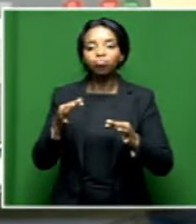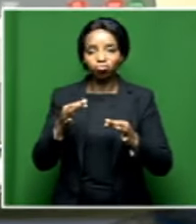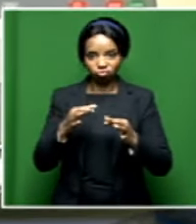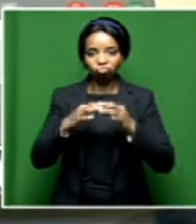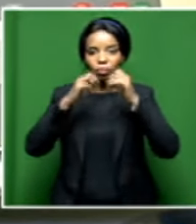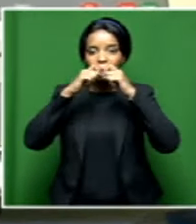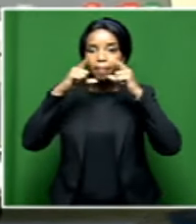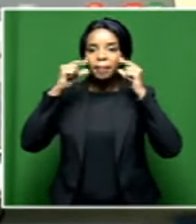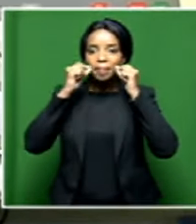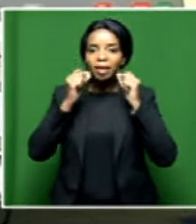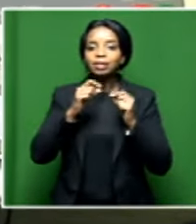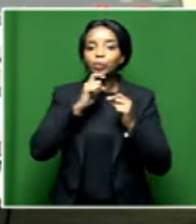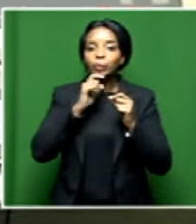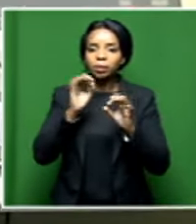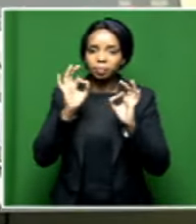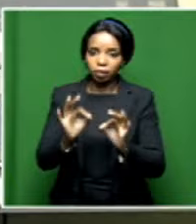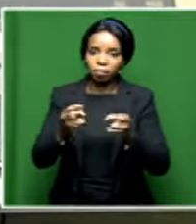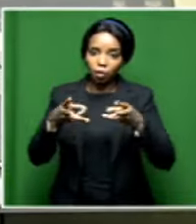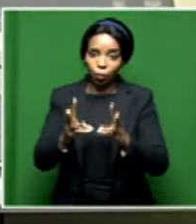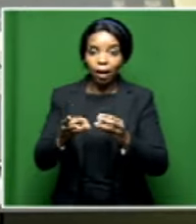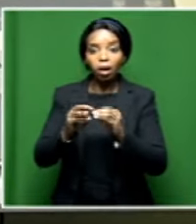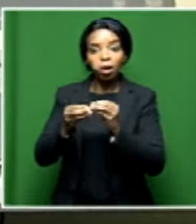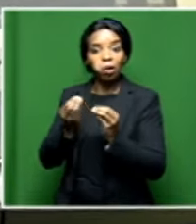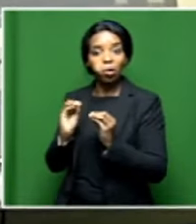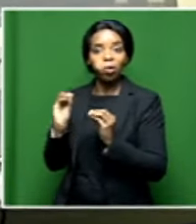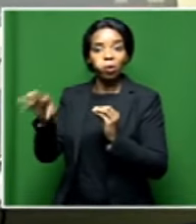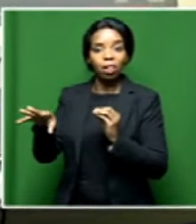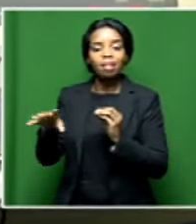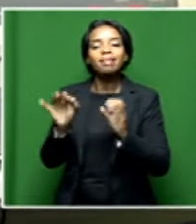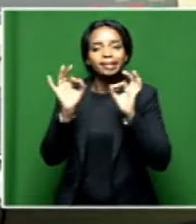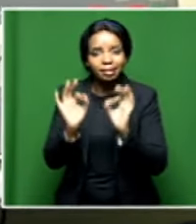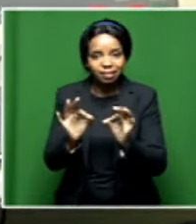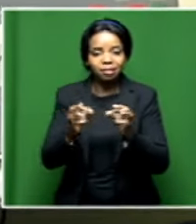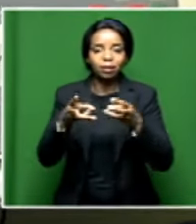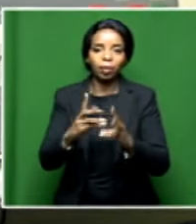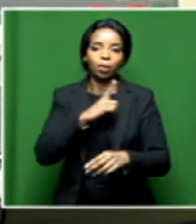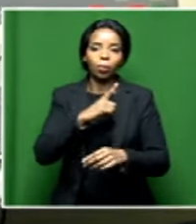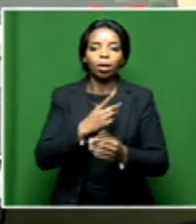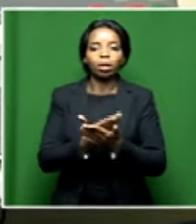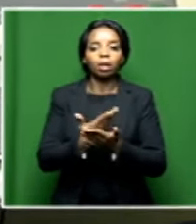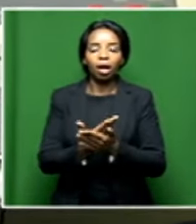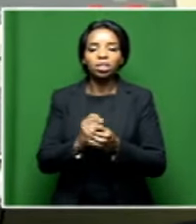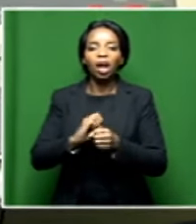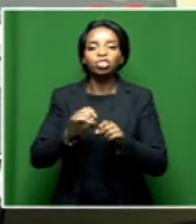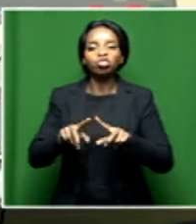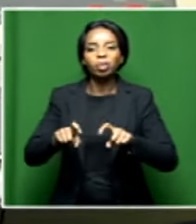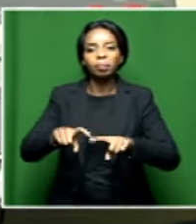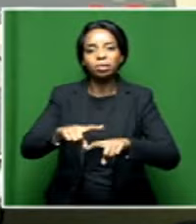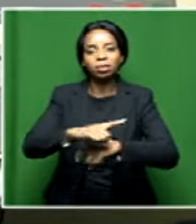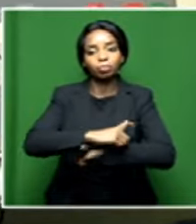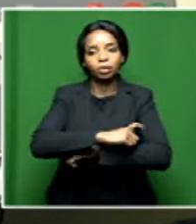use it appropriately and discard it appropriately. Otherwise, it becomes a source of contamination because of the germs that it has on